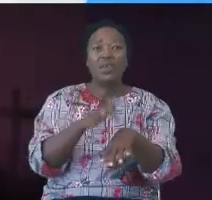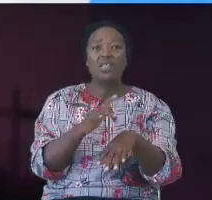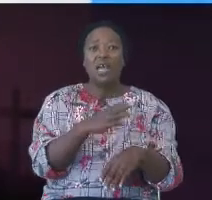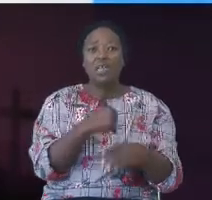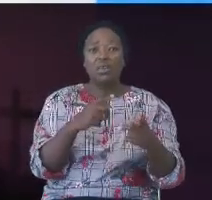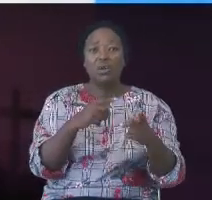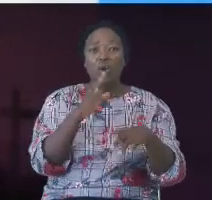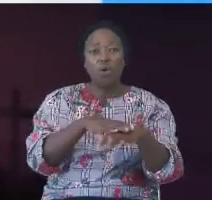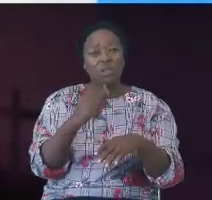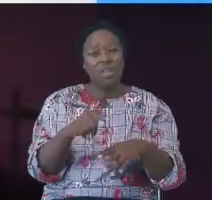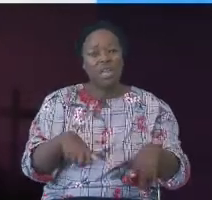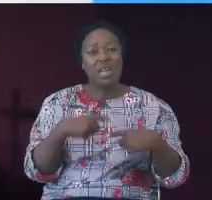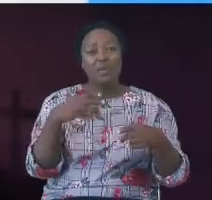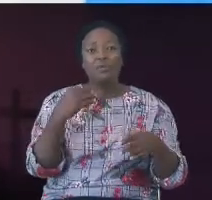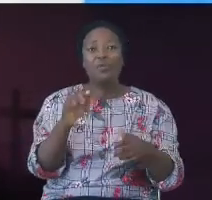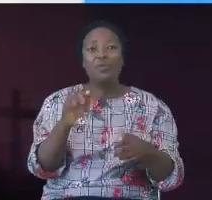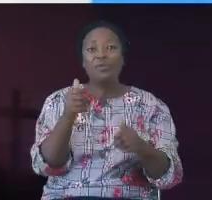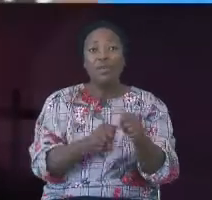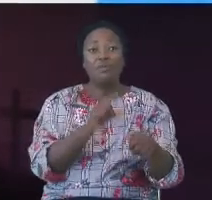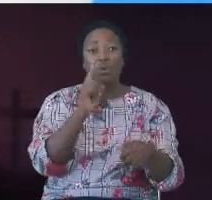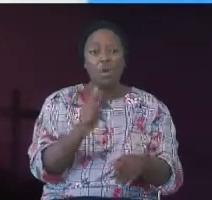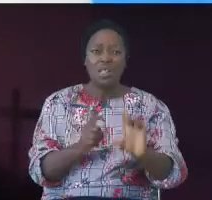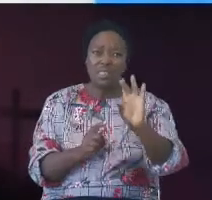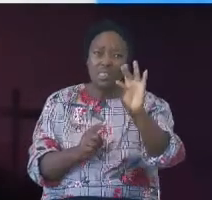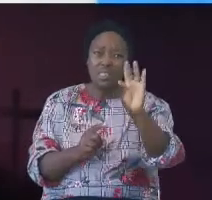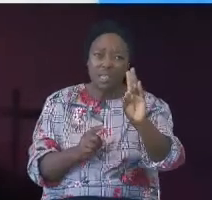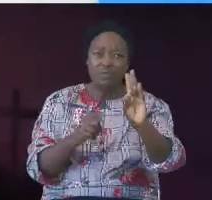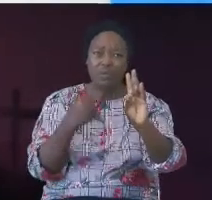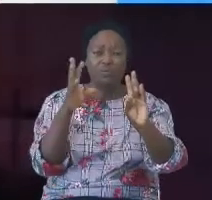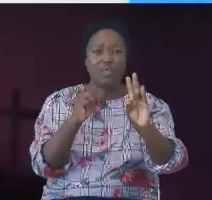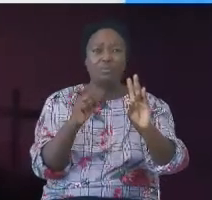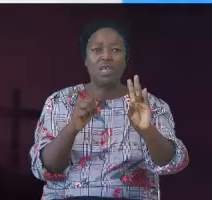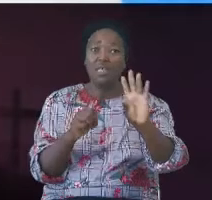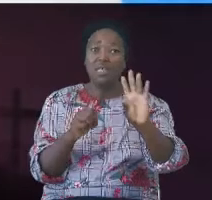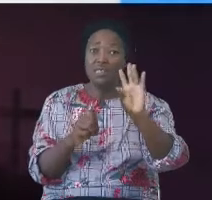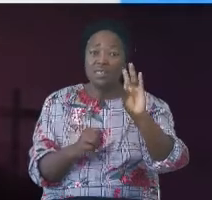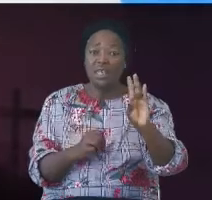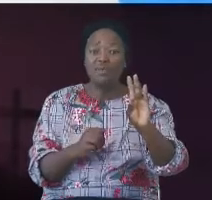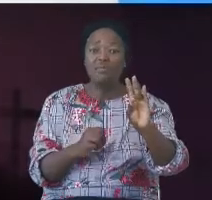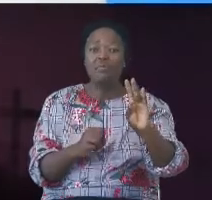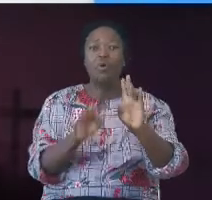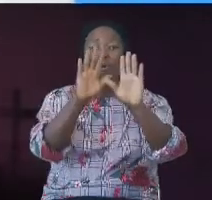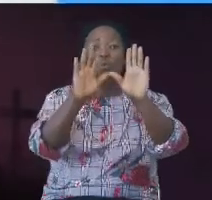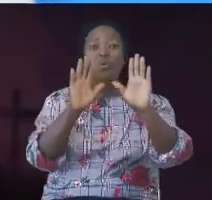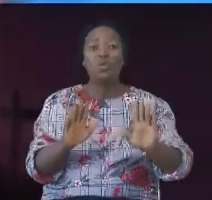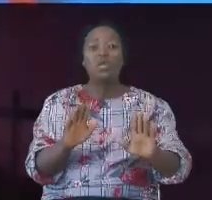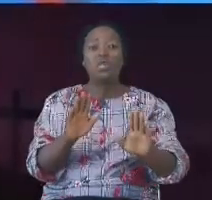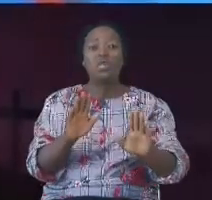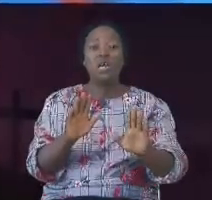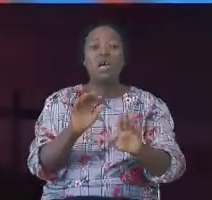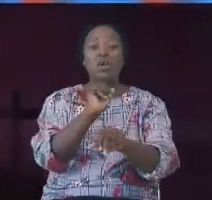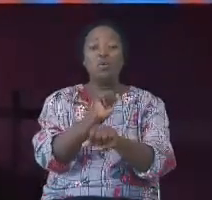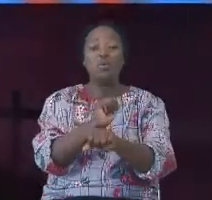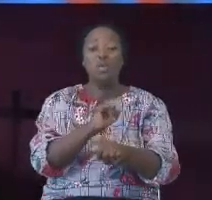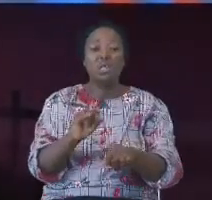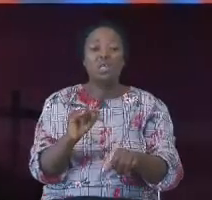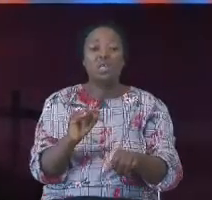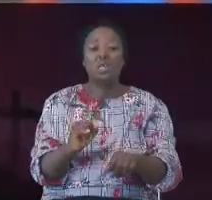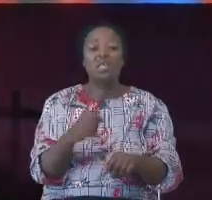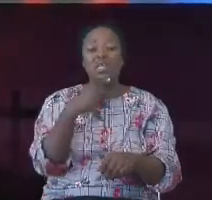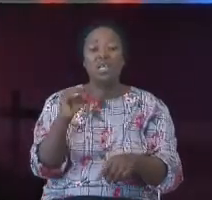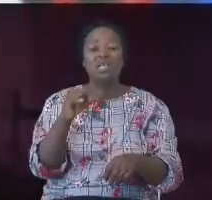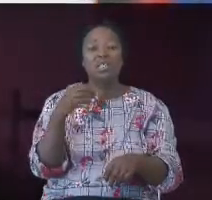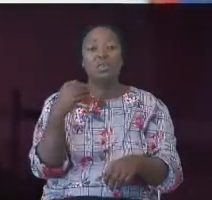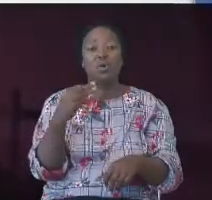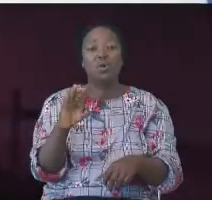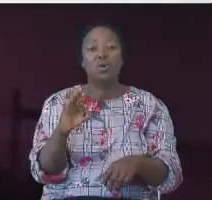authority having a yoga breaking effect on the life of everyone seven of them